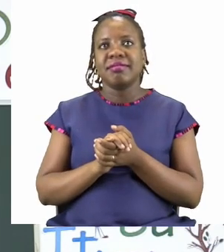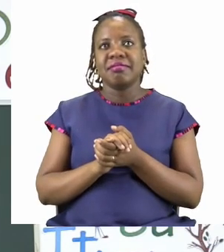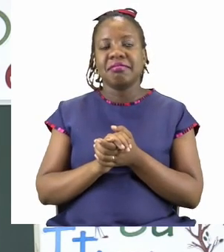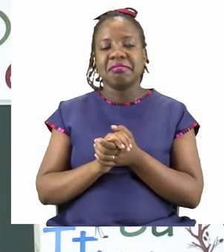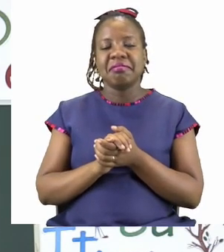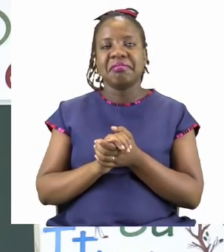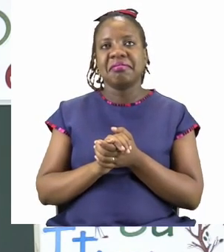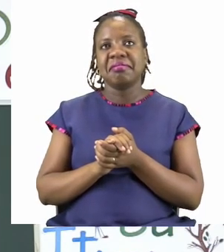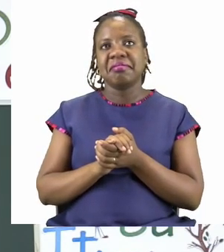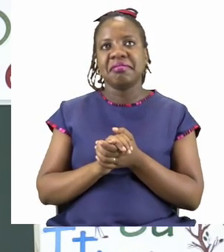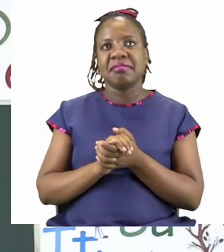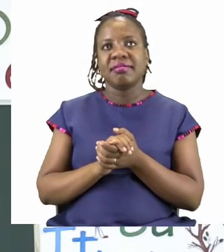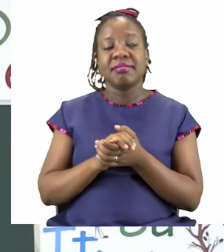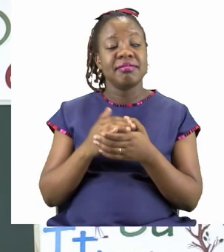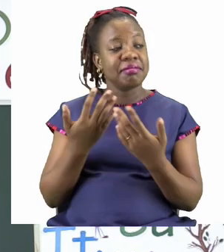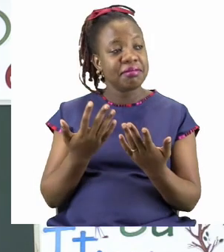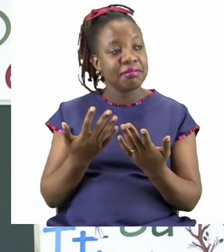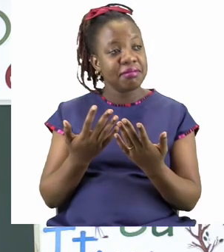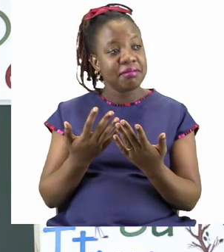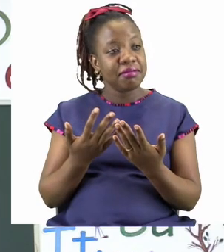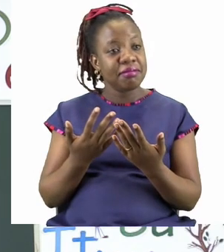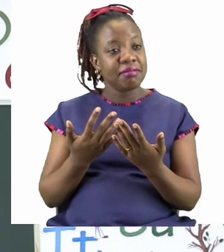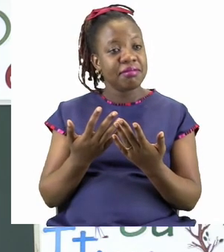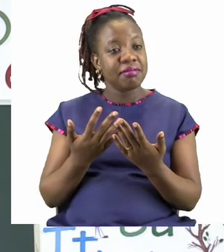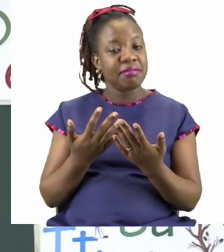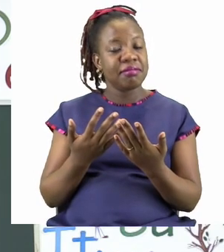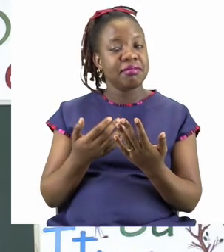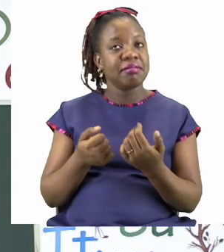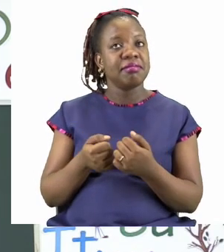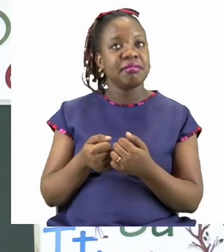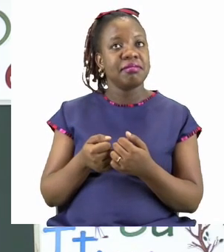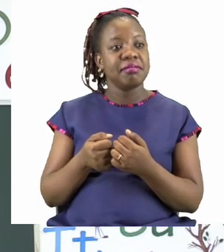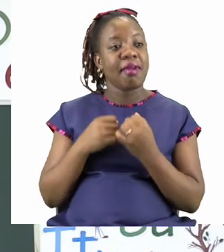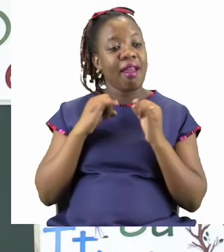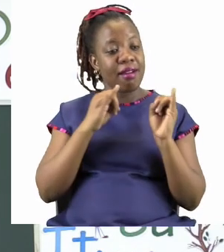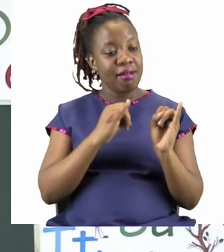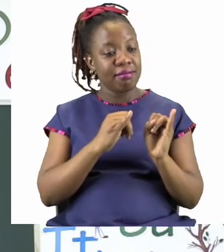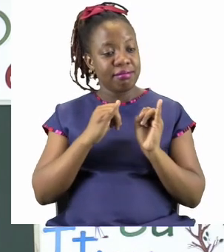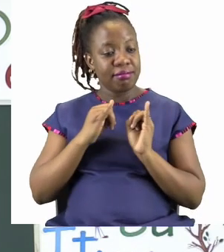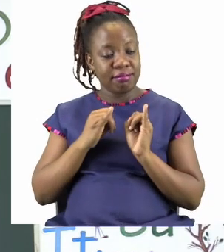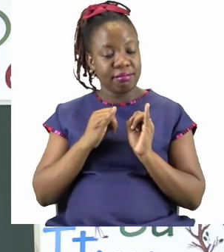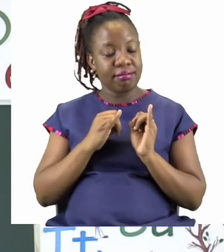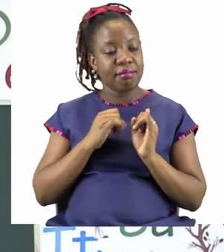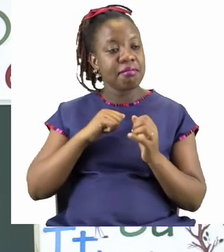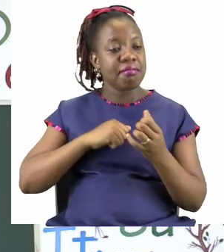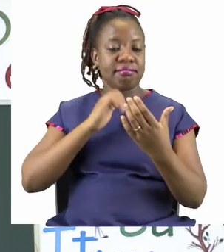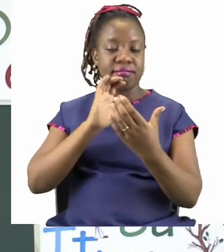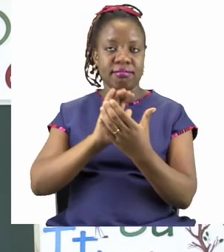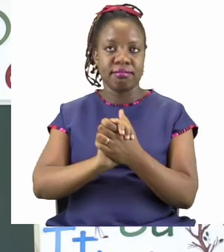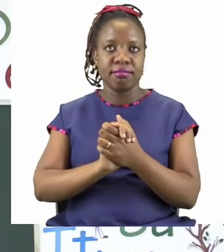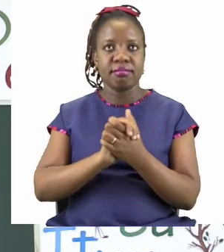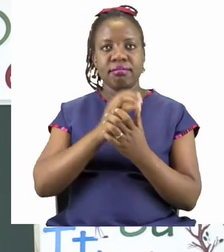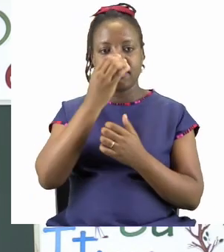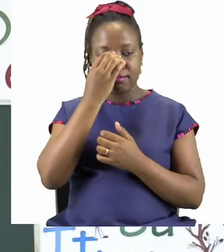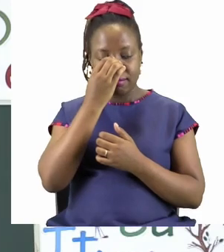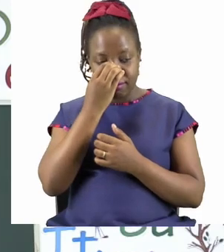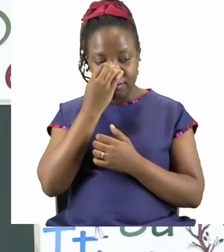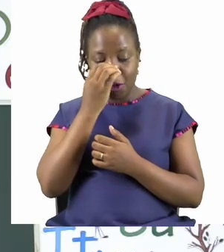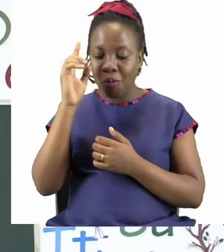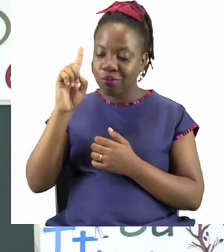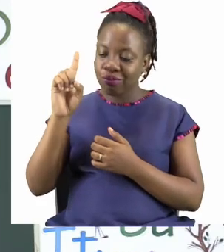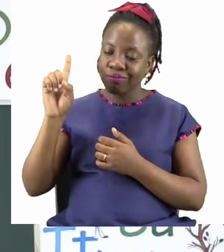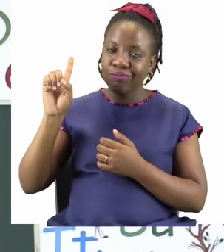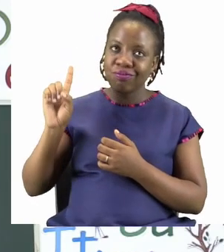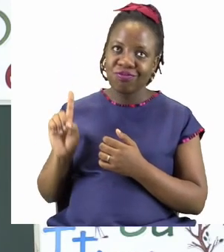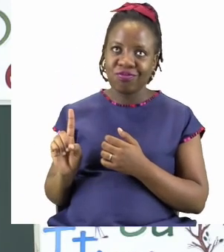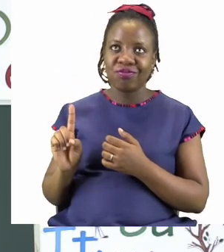done. Now, boys and girls, before we go home, I invited my friend Zoshi to come along and say goodbye with me.